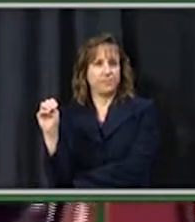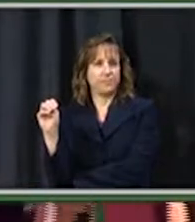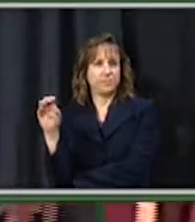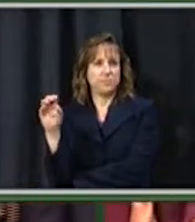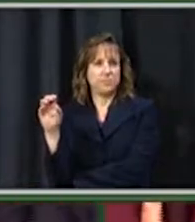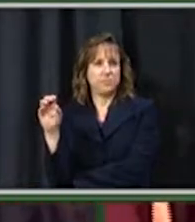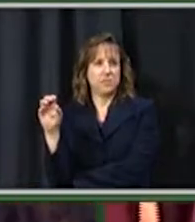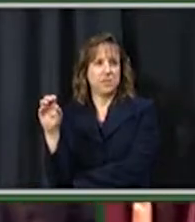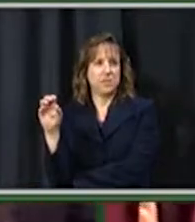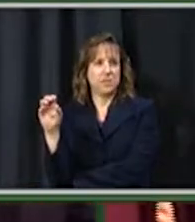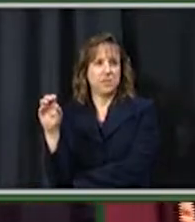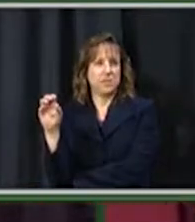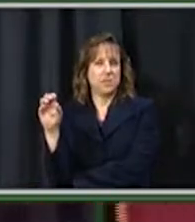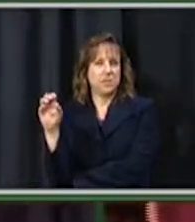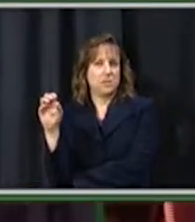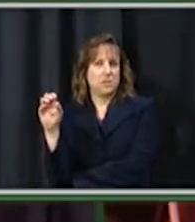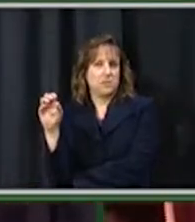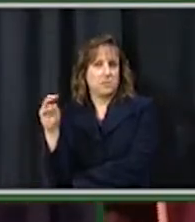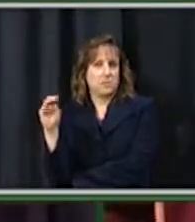Stephen Catania.